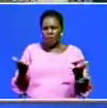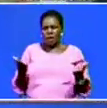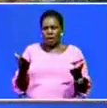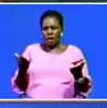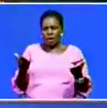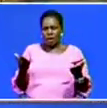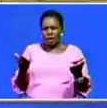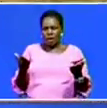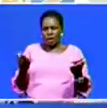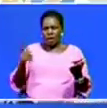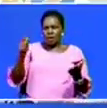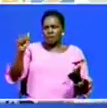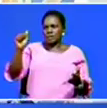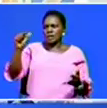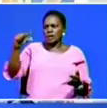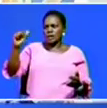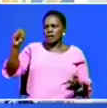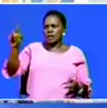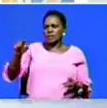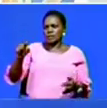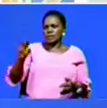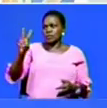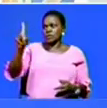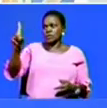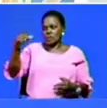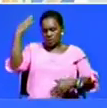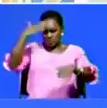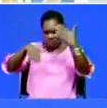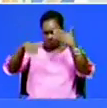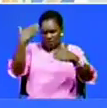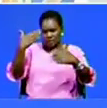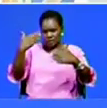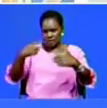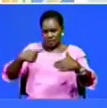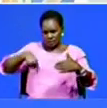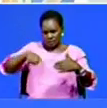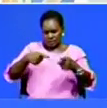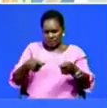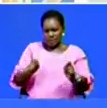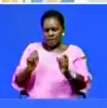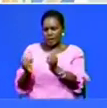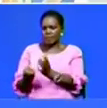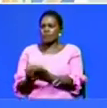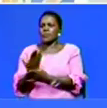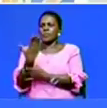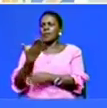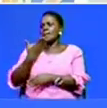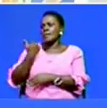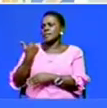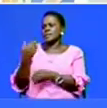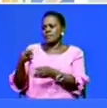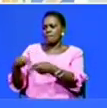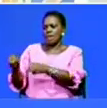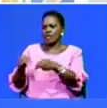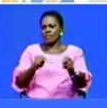chuo kikuu cha Tangaza. Together with like 21 universities, we are trying to come up with the best